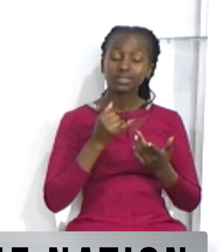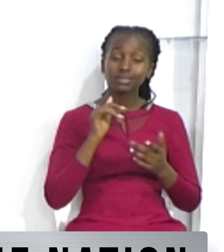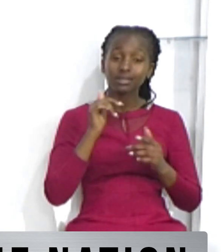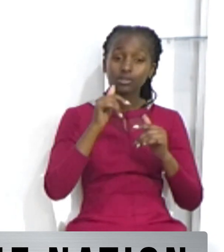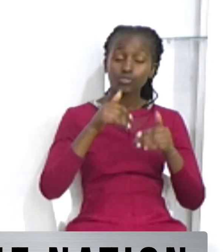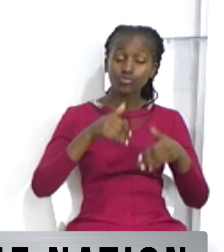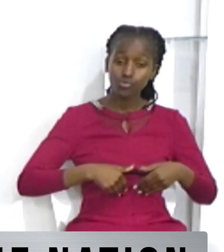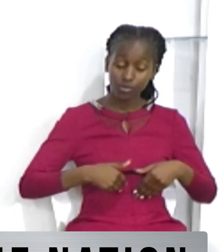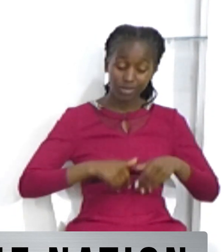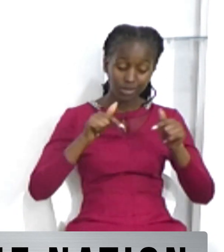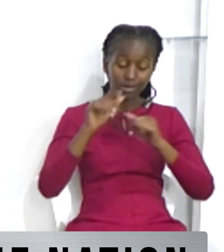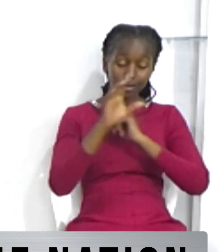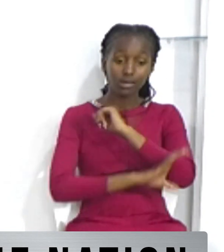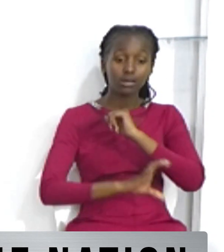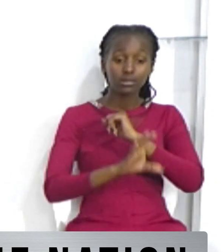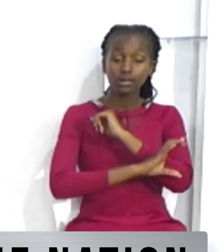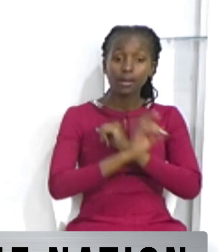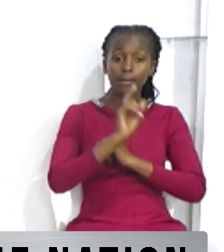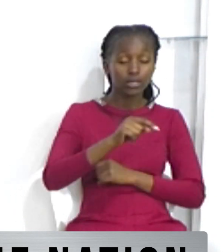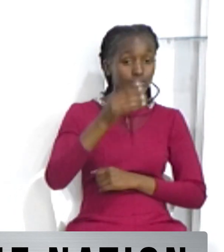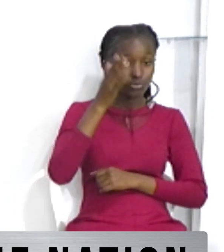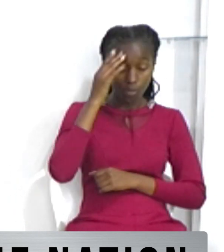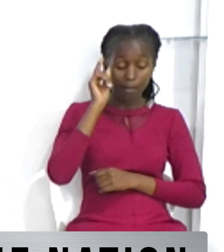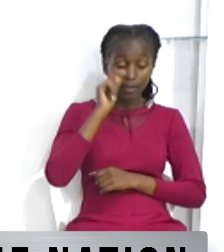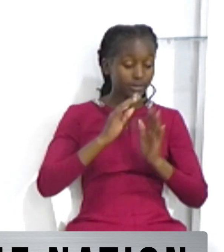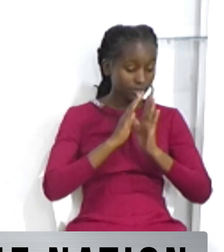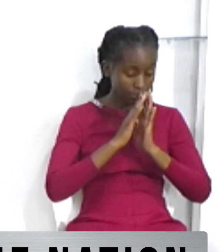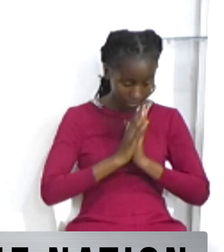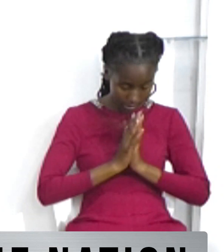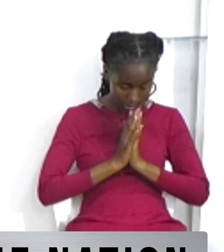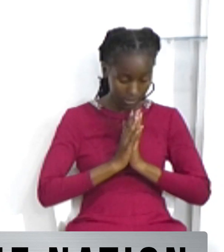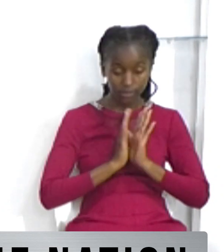country know that we continue paying these